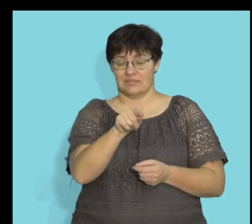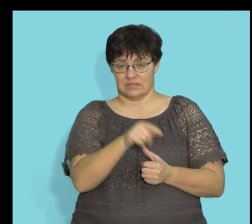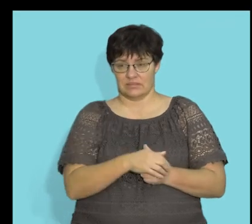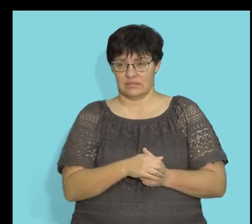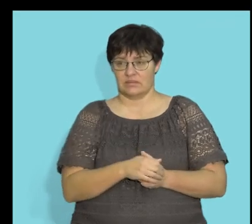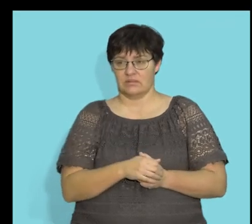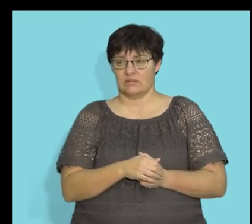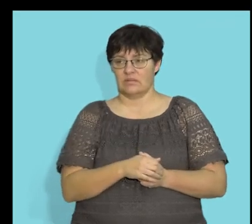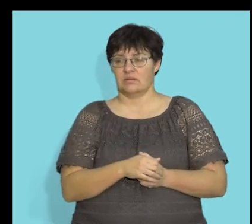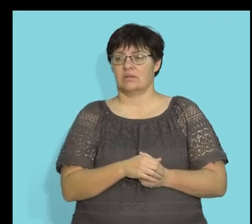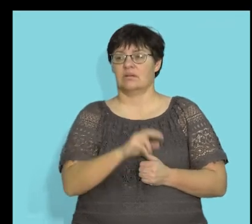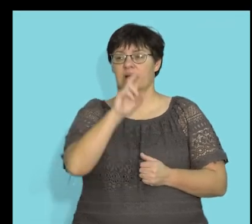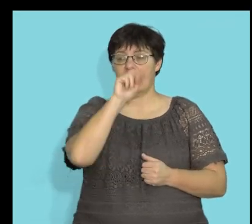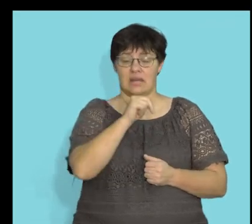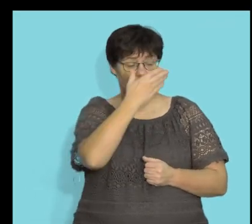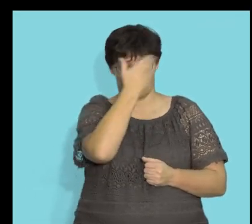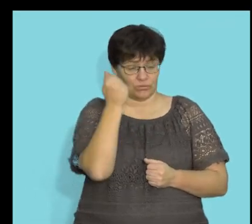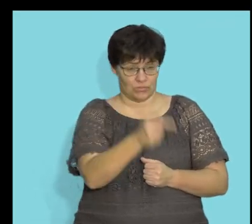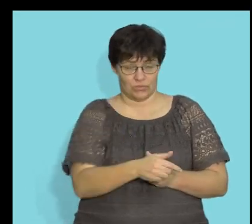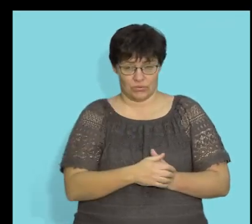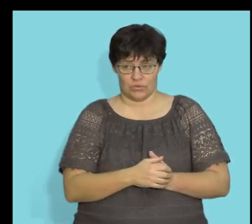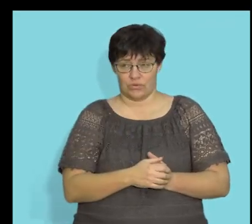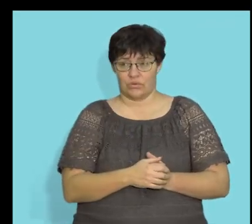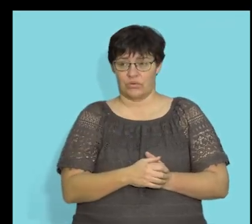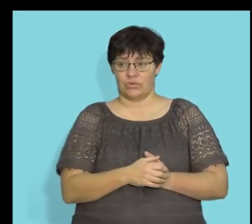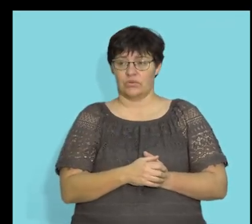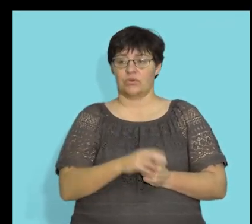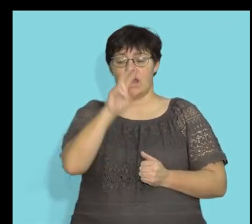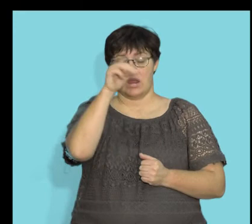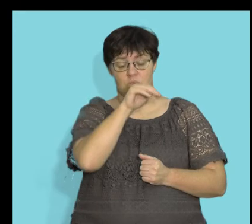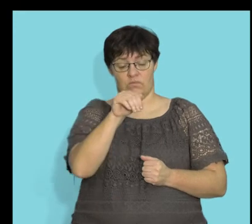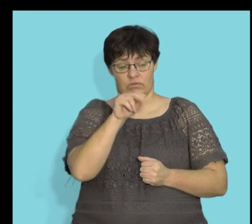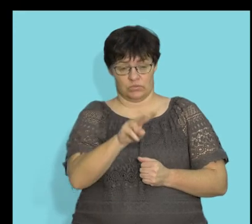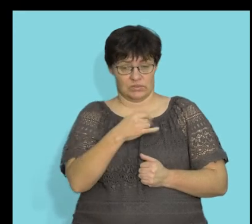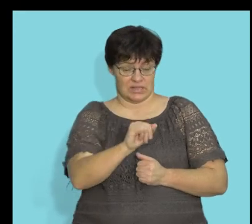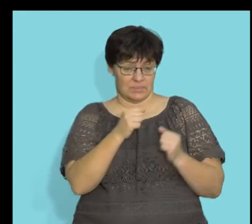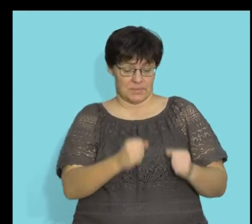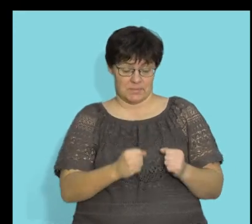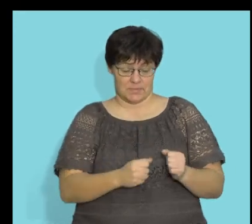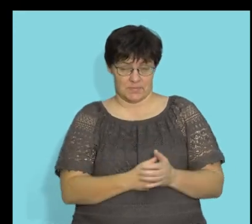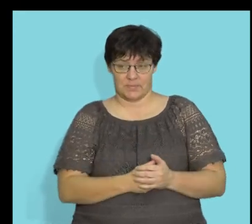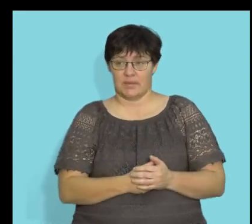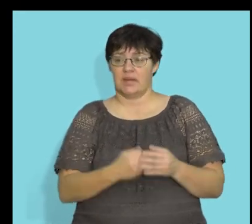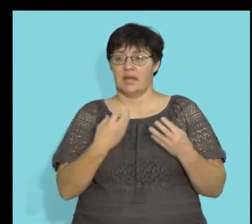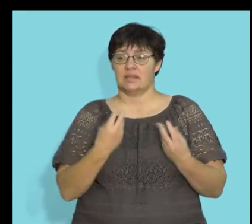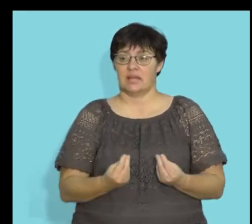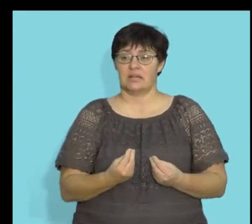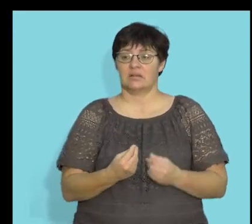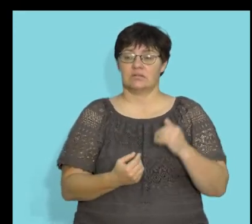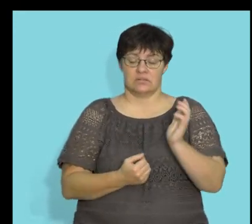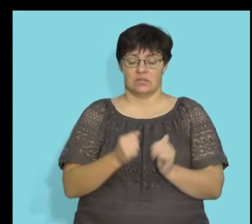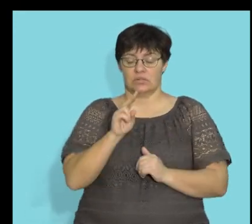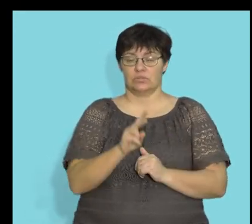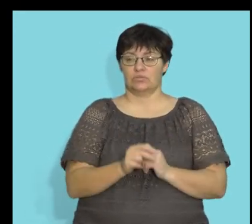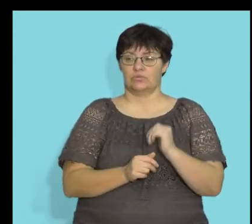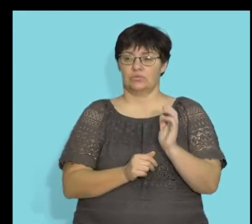the series. N is unknown, so I'm still going to have n over 2. Then I'm going to have 2